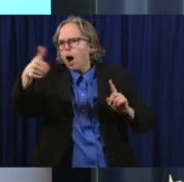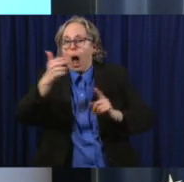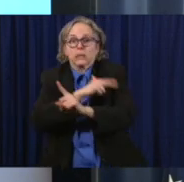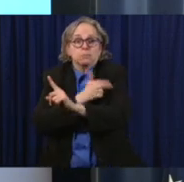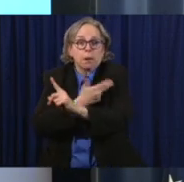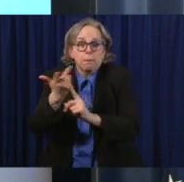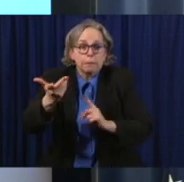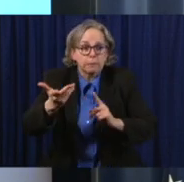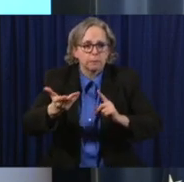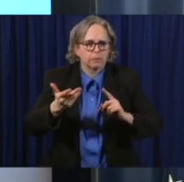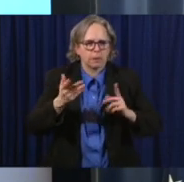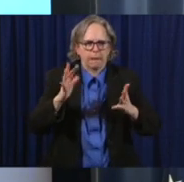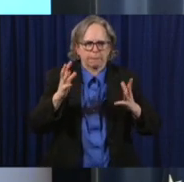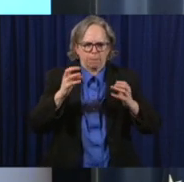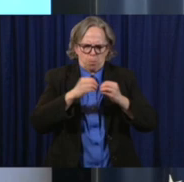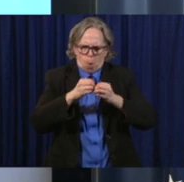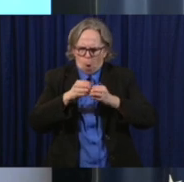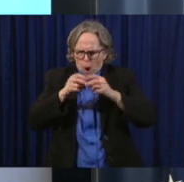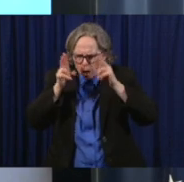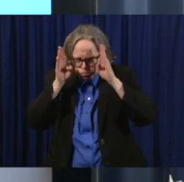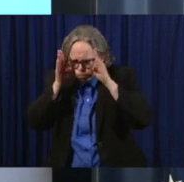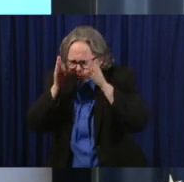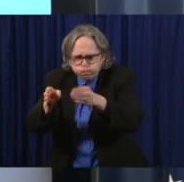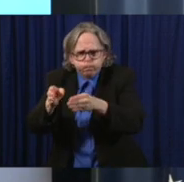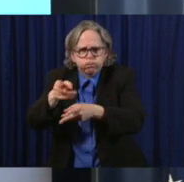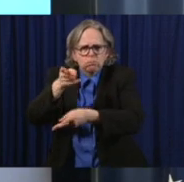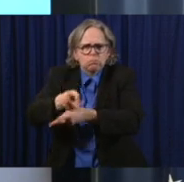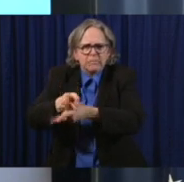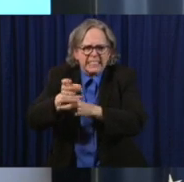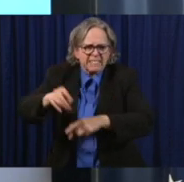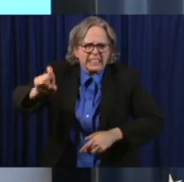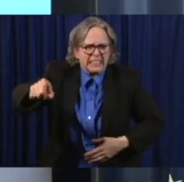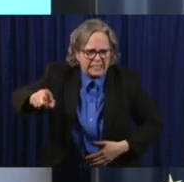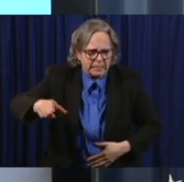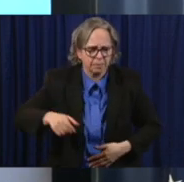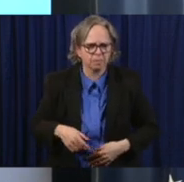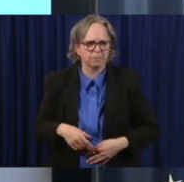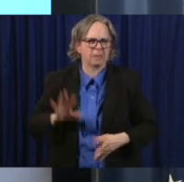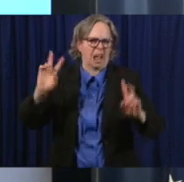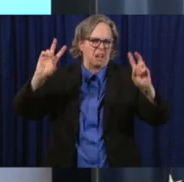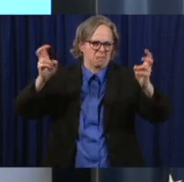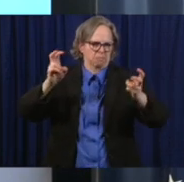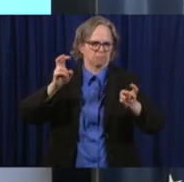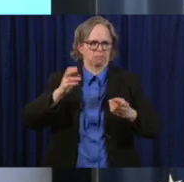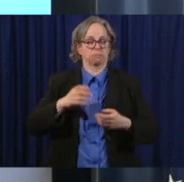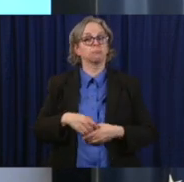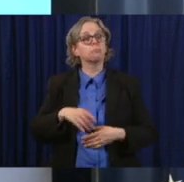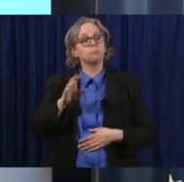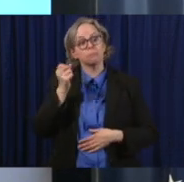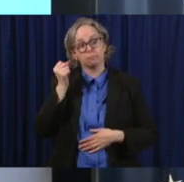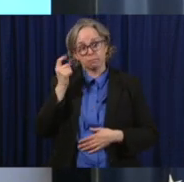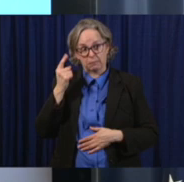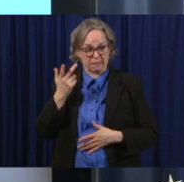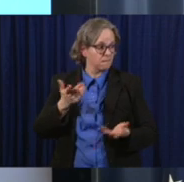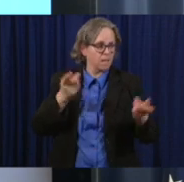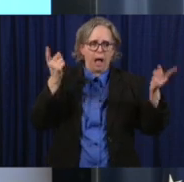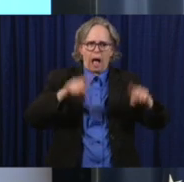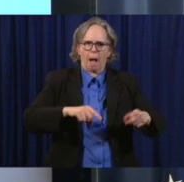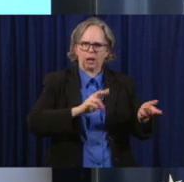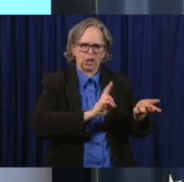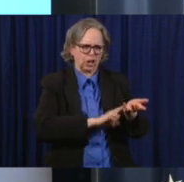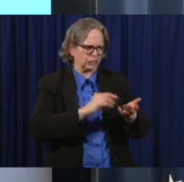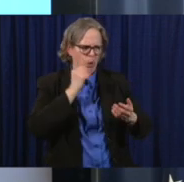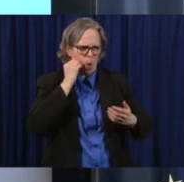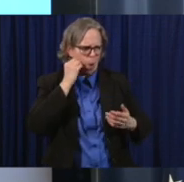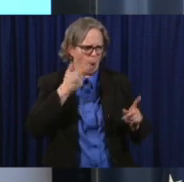care that they may need. That also enables us then, if the nursing home has concern about someone coming